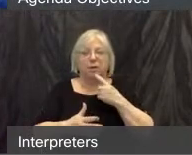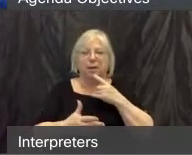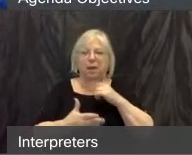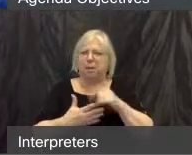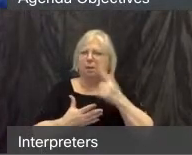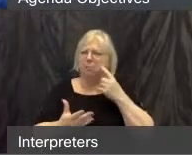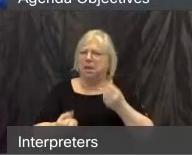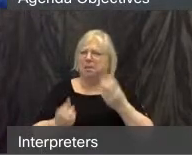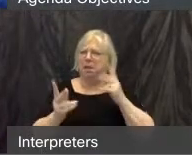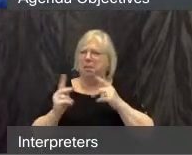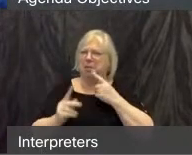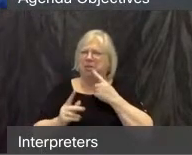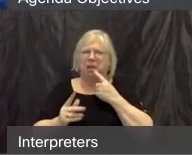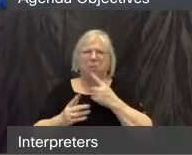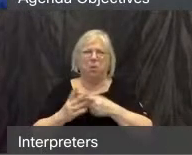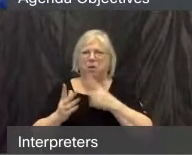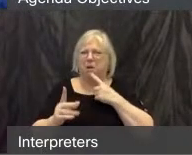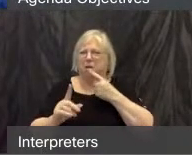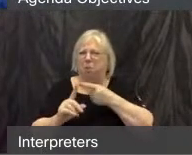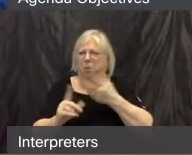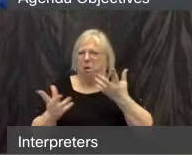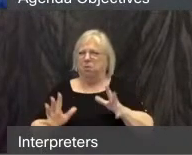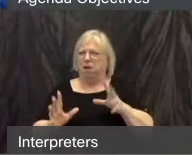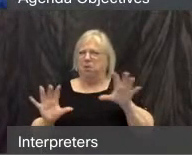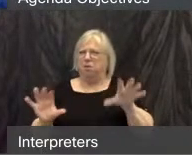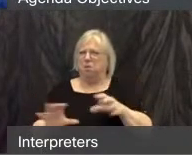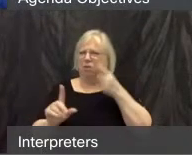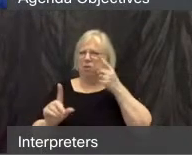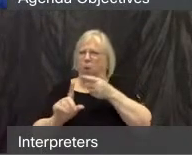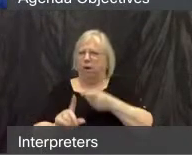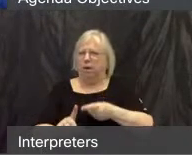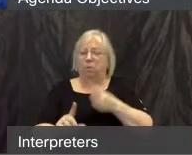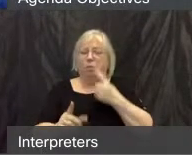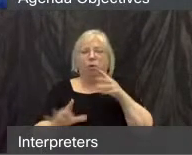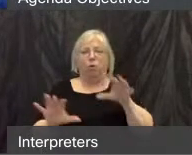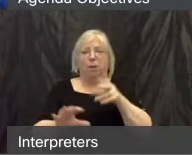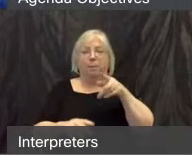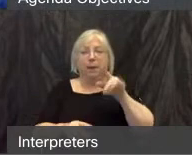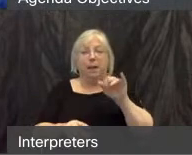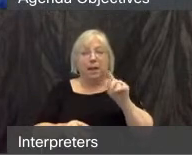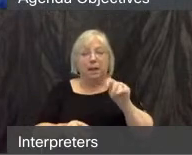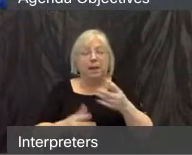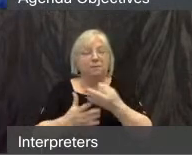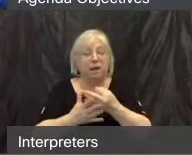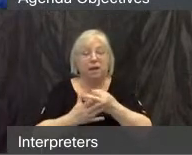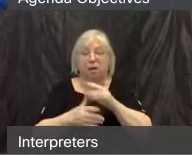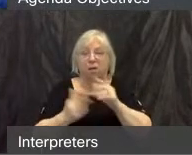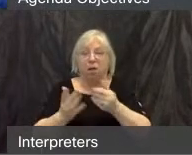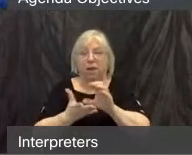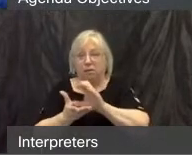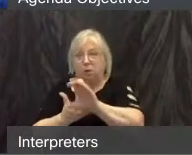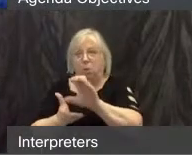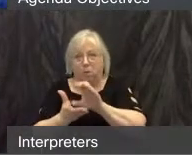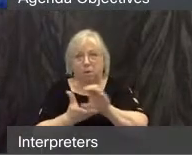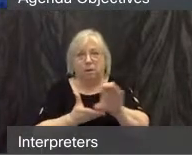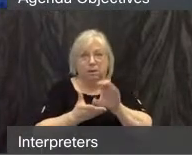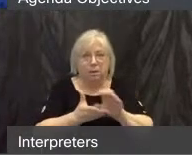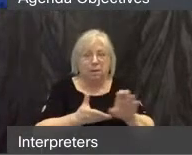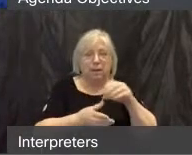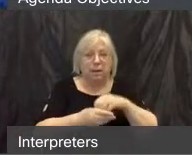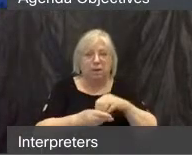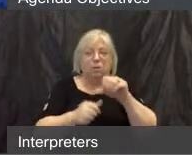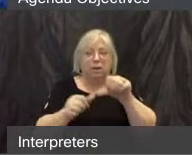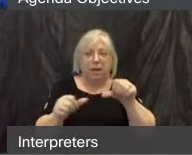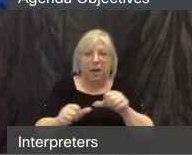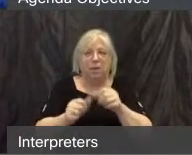saying, well, what are you guys talking about? We are doing targeted funding. We're doing PIT funding, and all that funding is going to those areas for